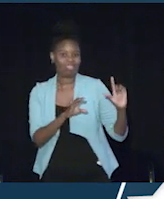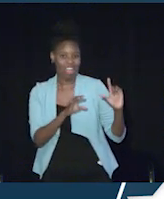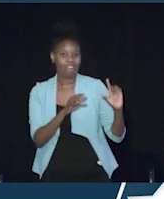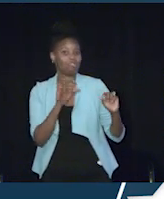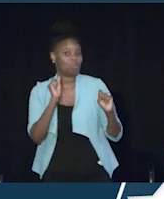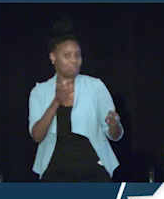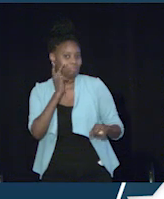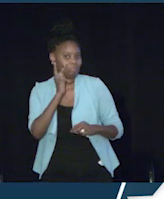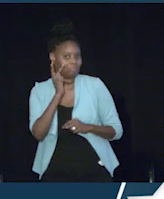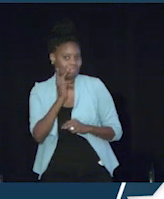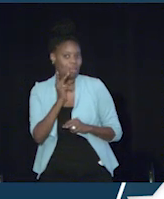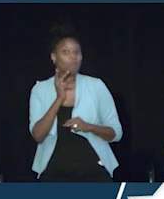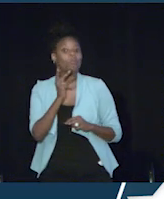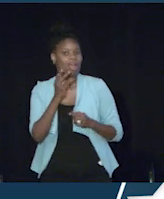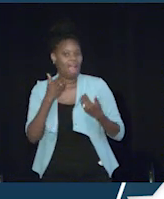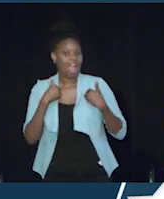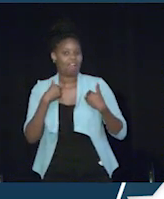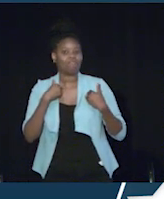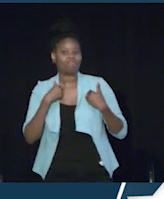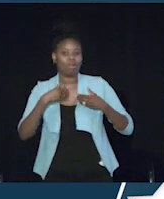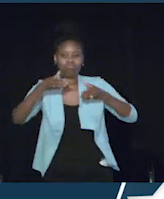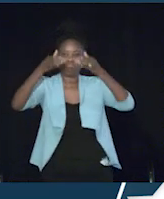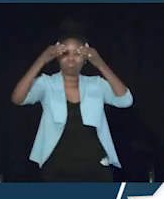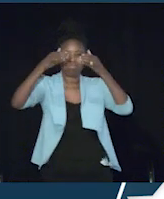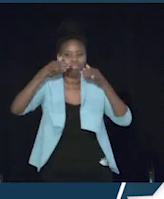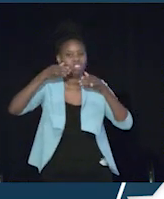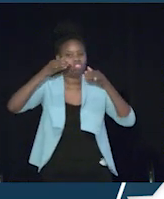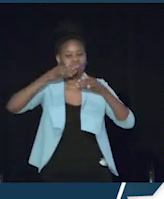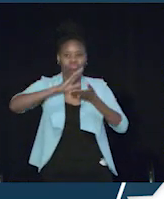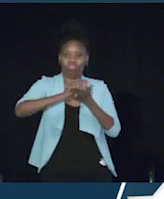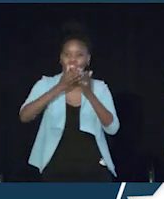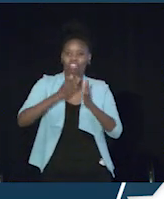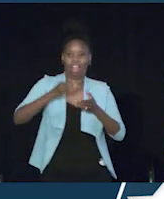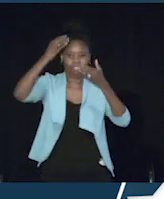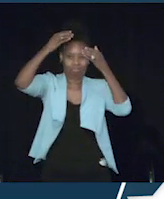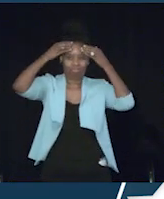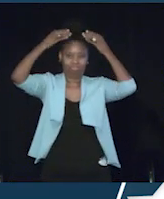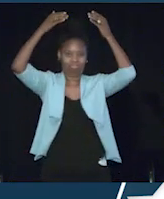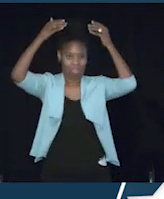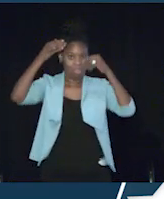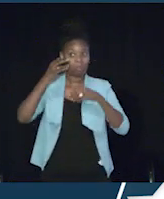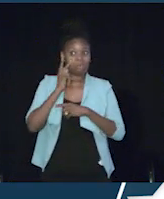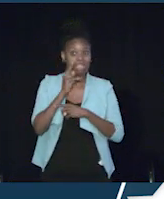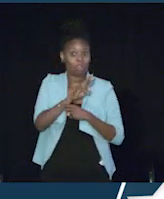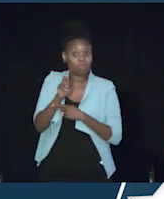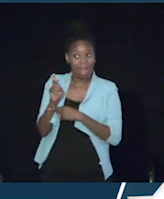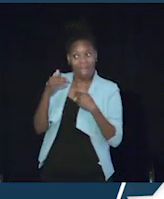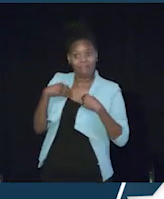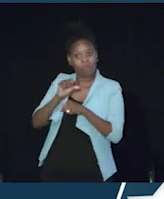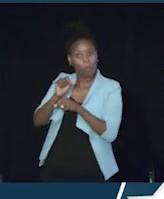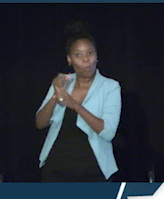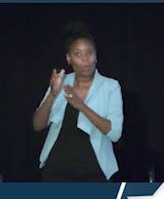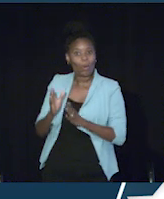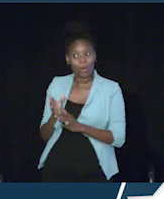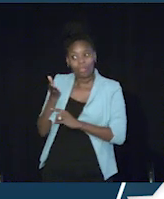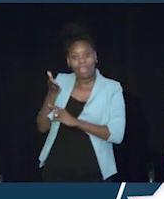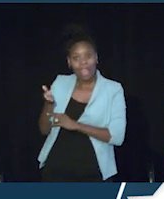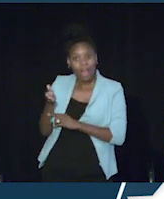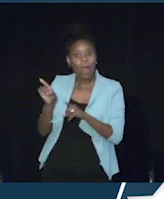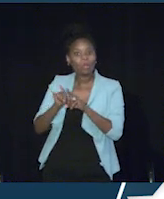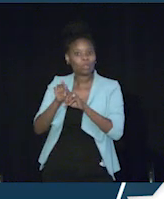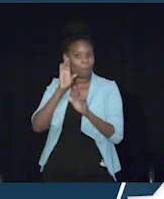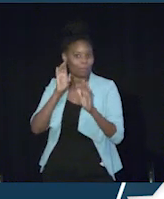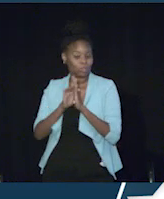the executive chef, the director of food and beverage at the Hyatt Hotel there, and on the right with one of his coworkers who also happens to